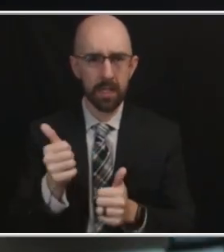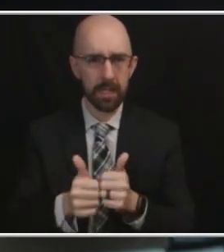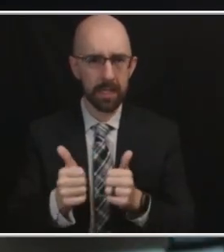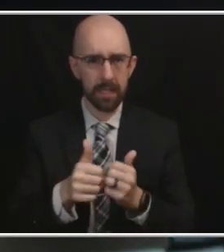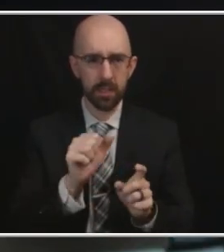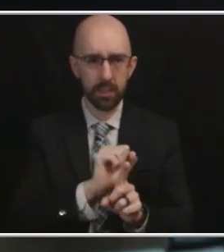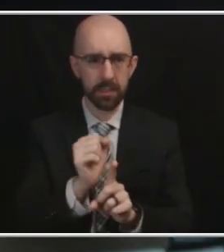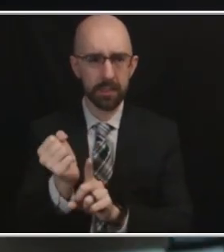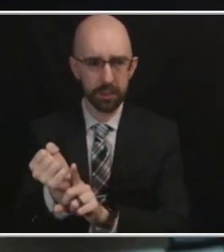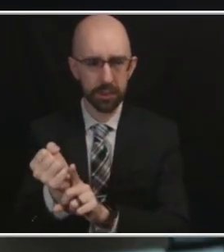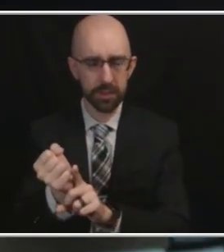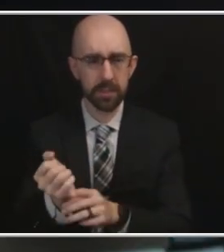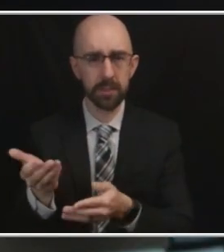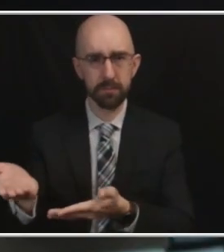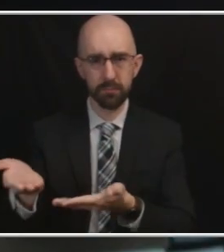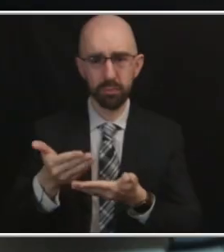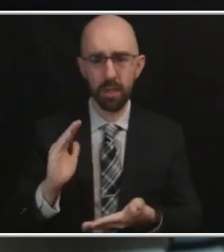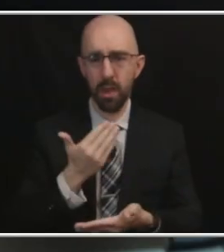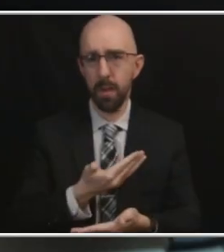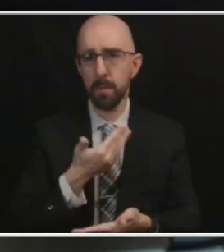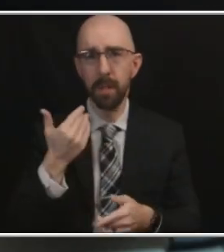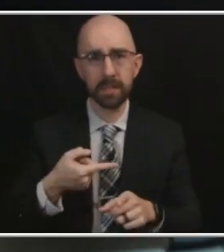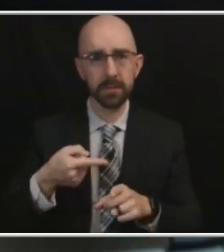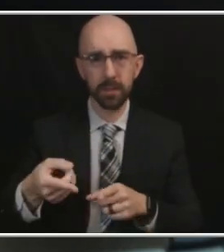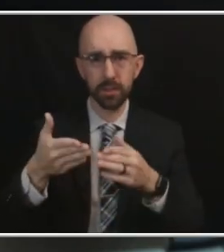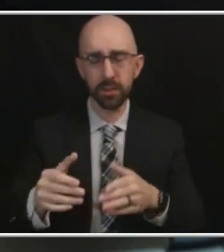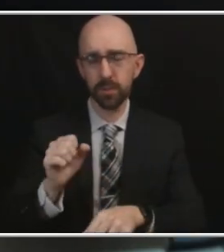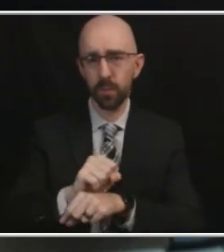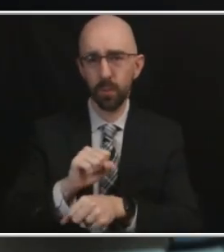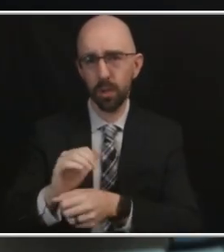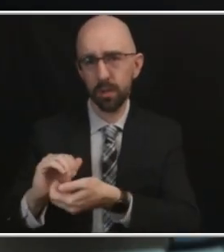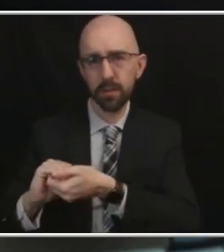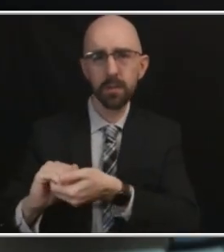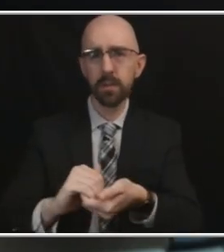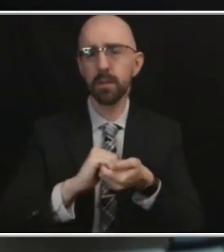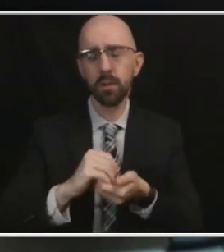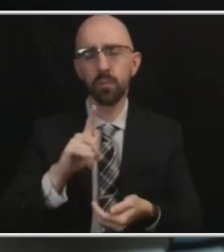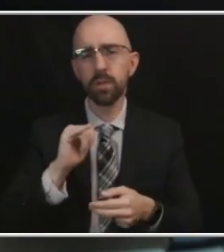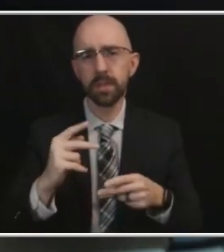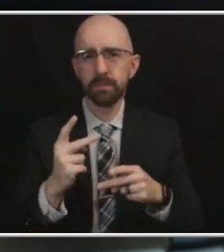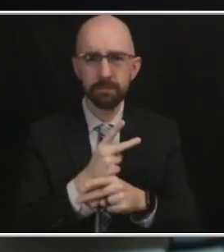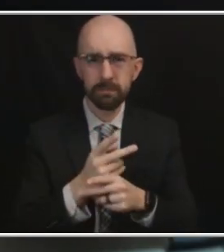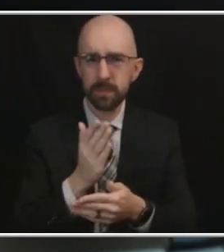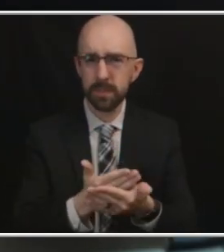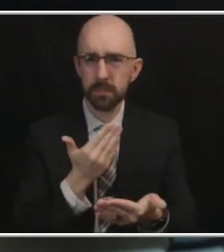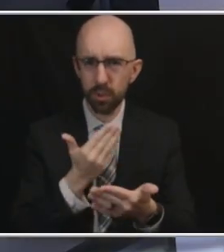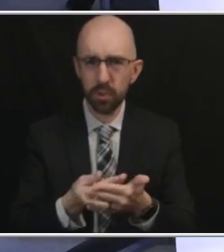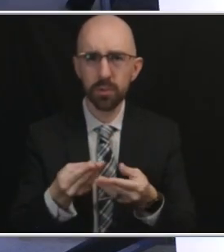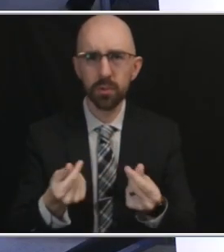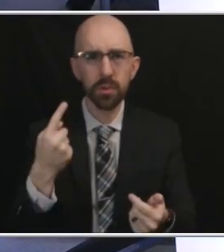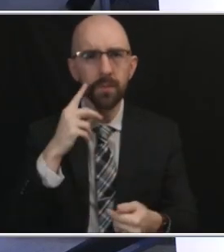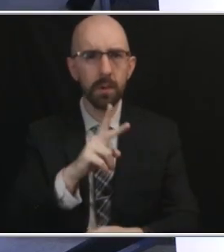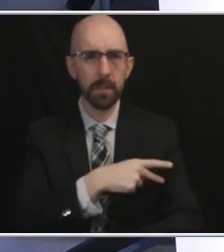bringing in our best specialists to work together to really figure out some good solutions for our patients.